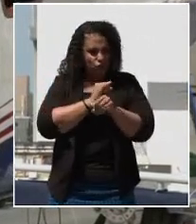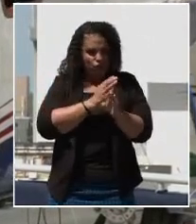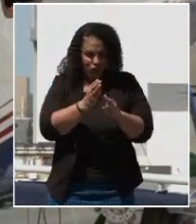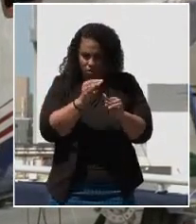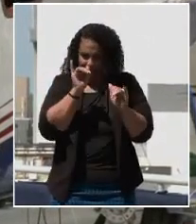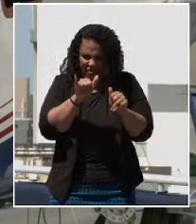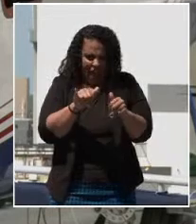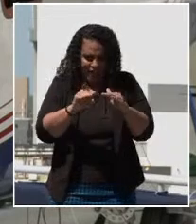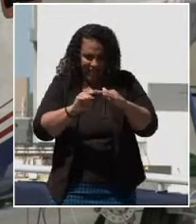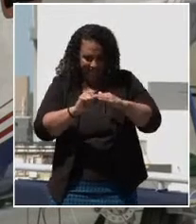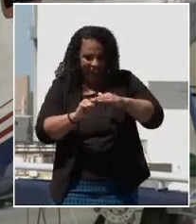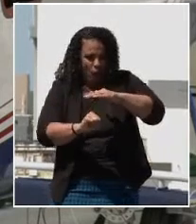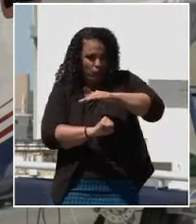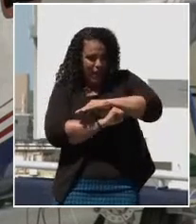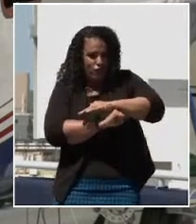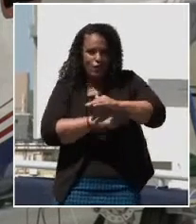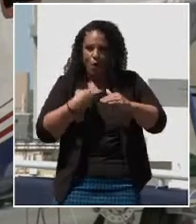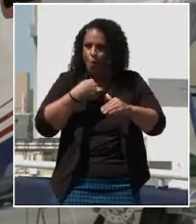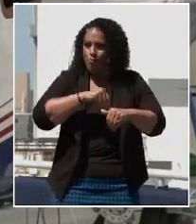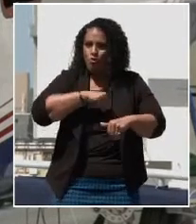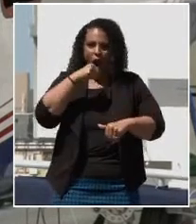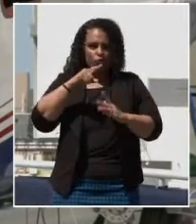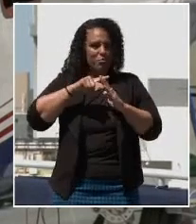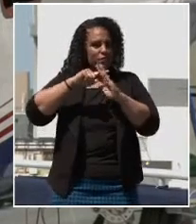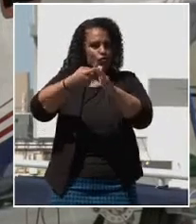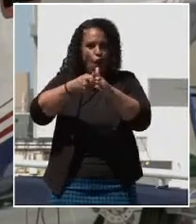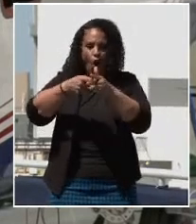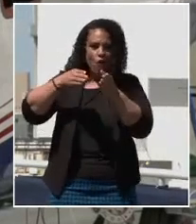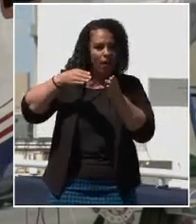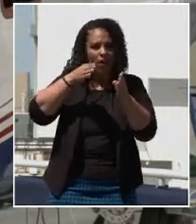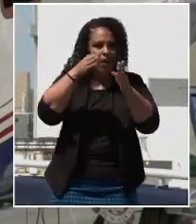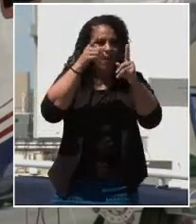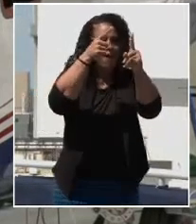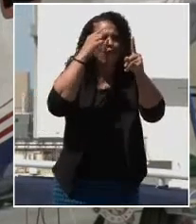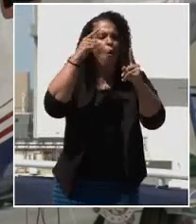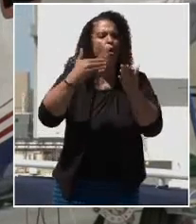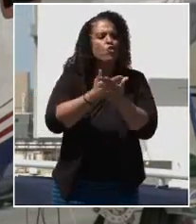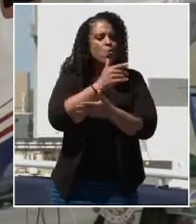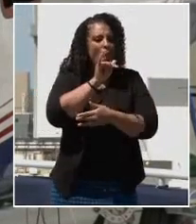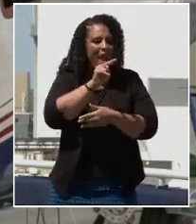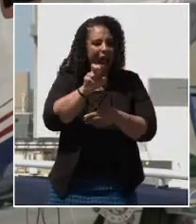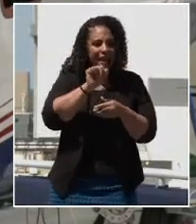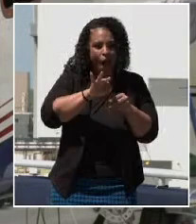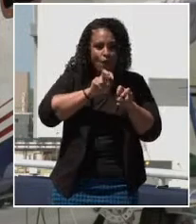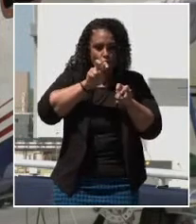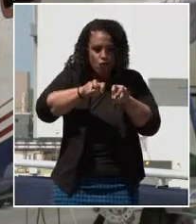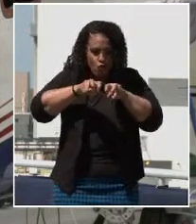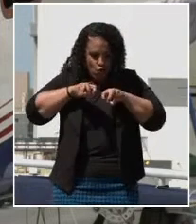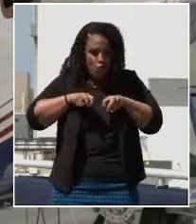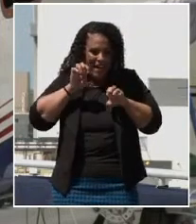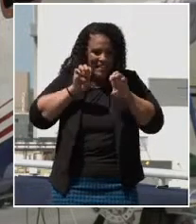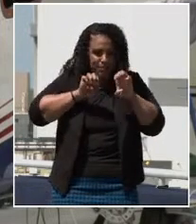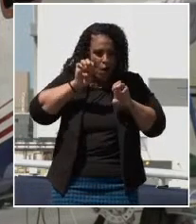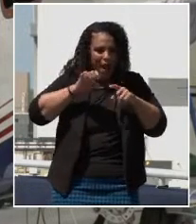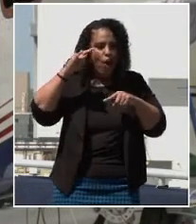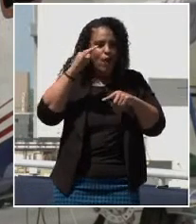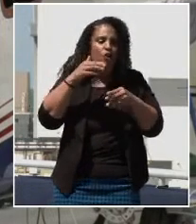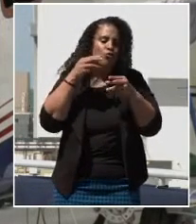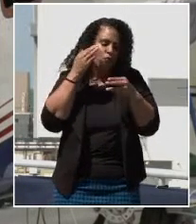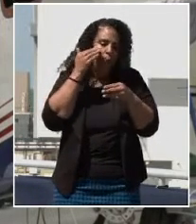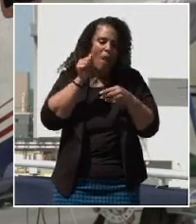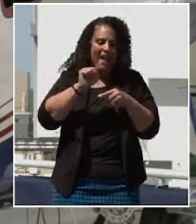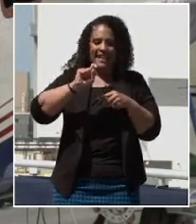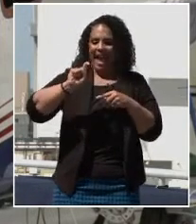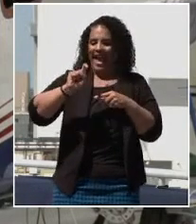foundational and we're proud to be Paving the way for NASA's new line of crude experimental aircraft also known as